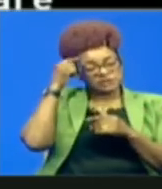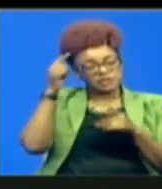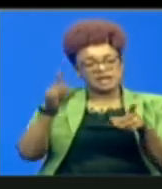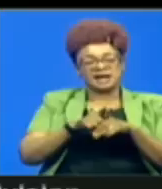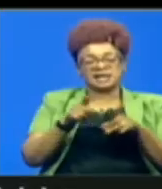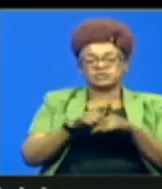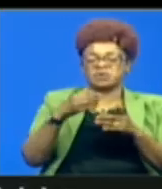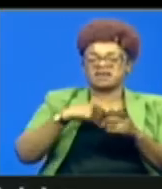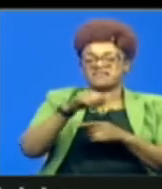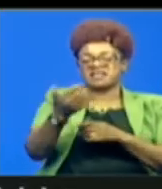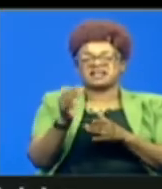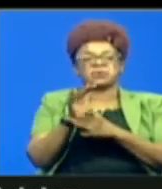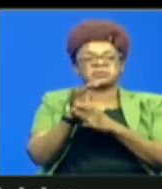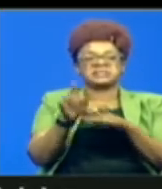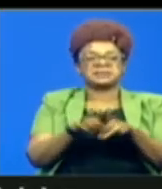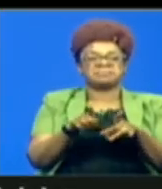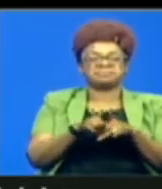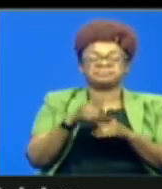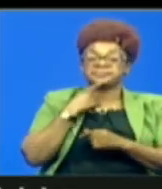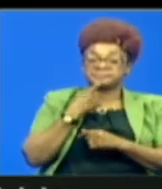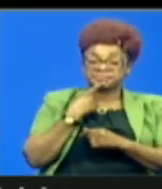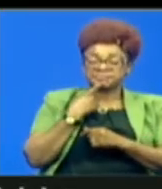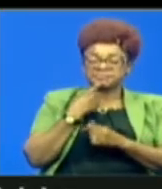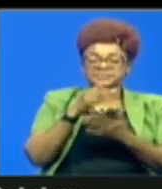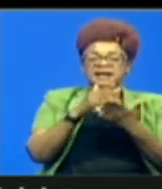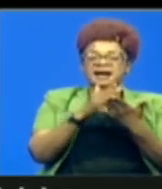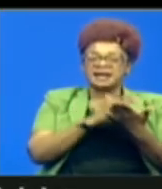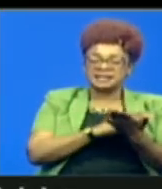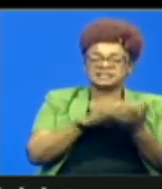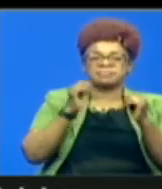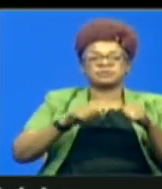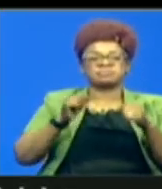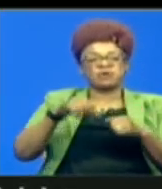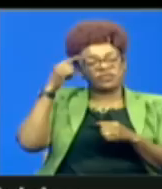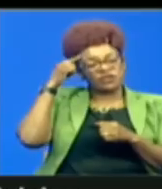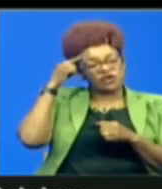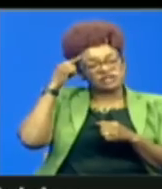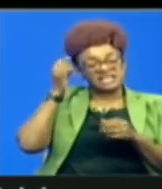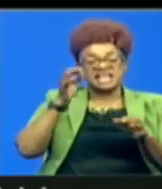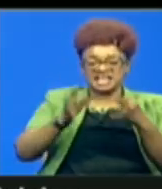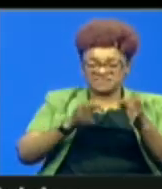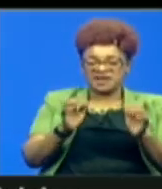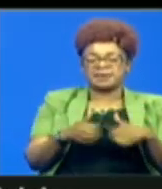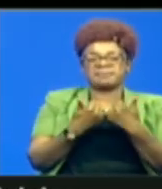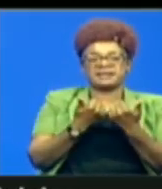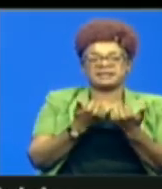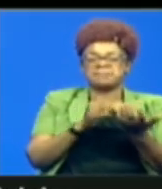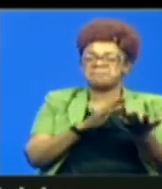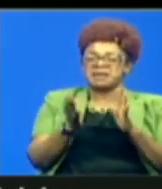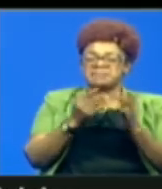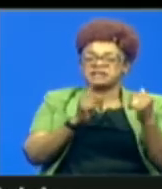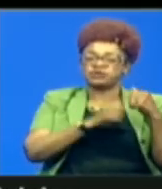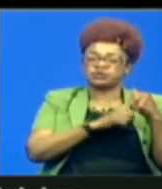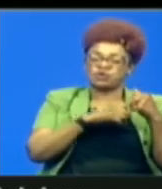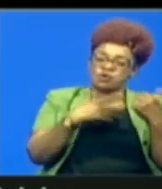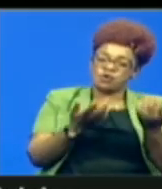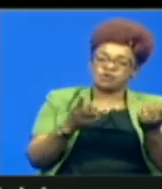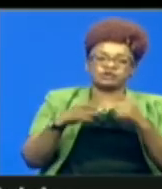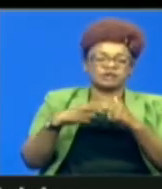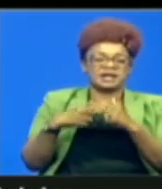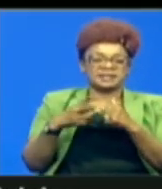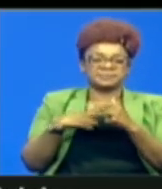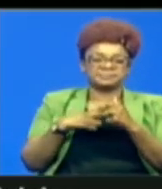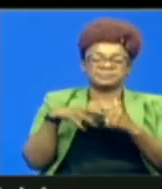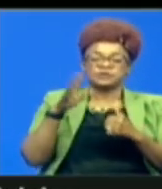other requests. He adds the earliest it could be considered, if at all, is either June or July.